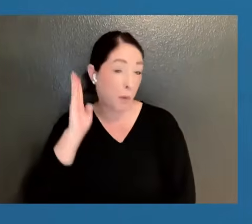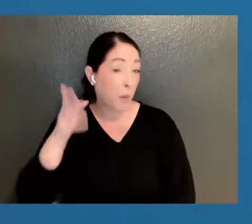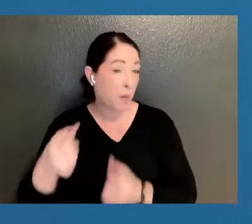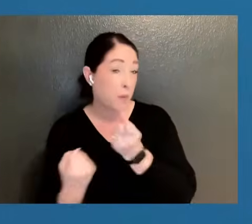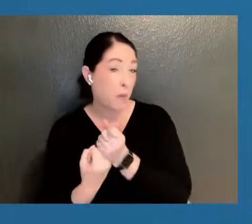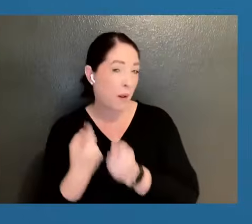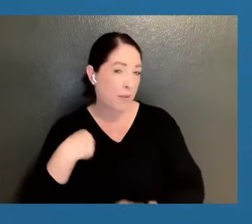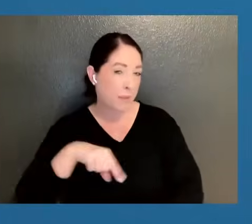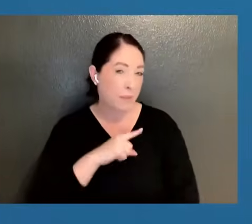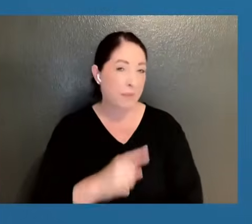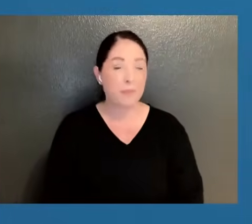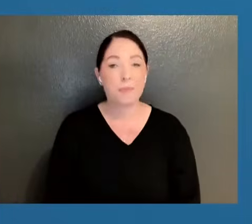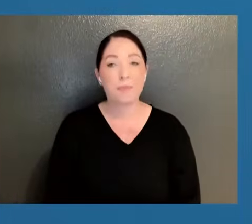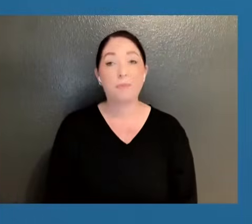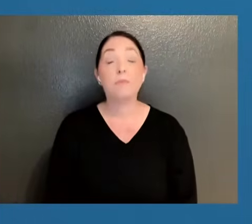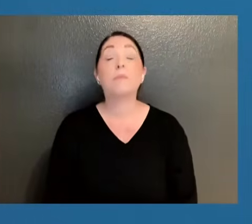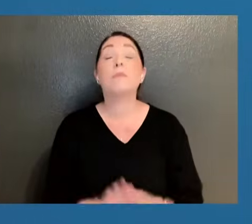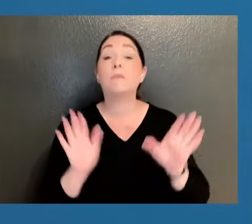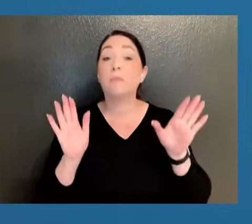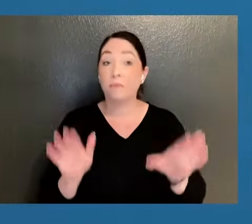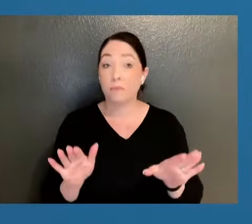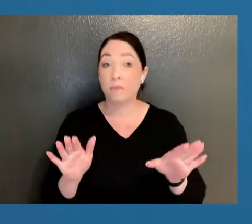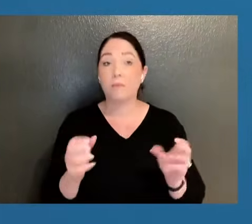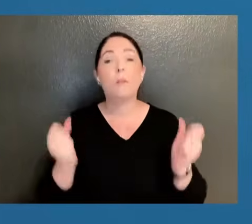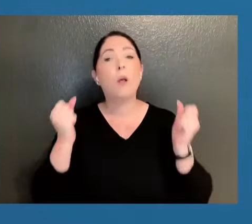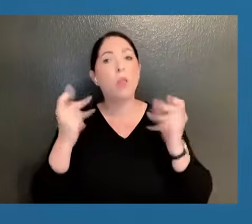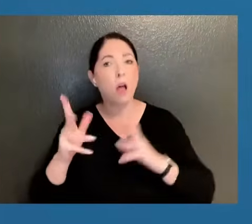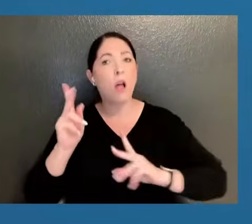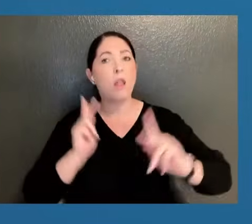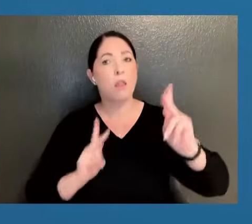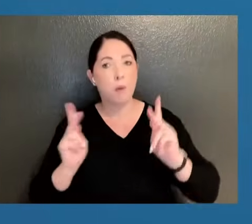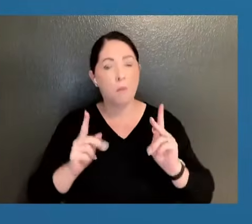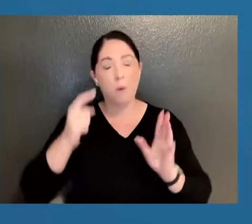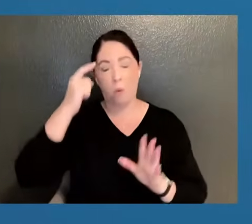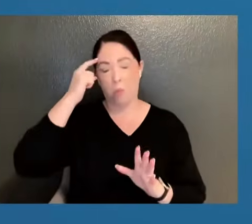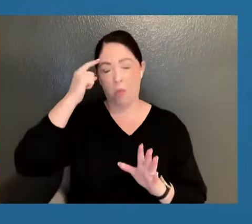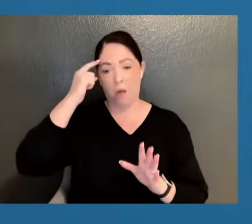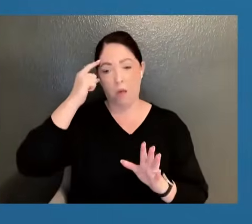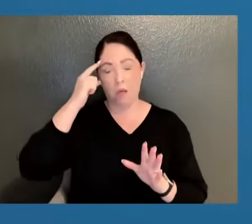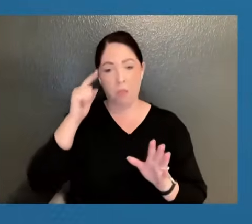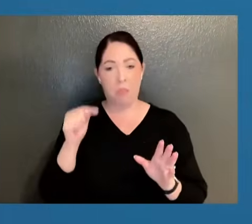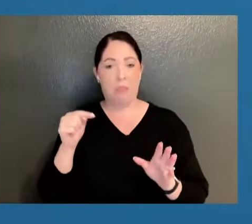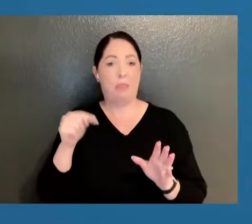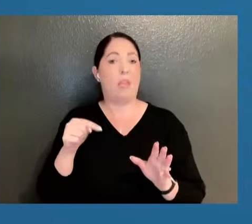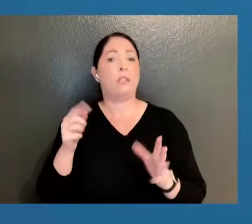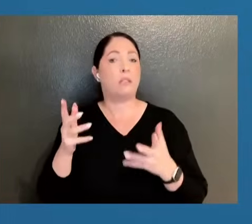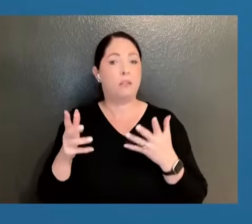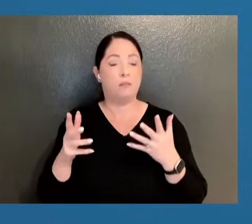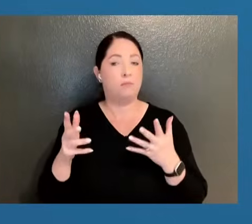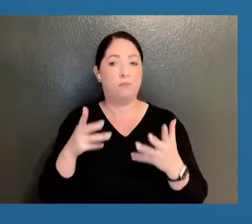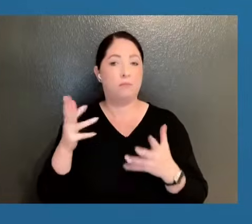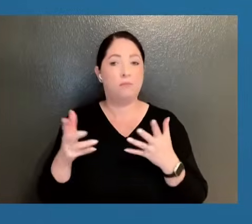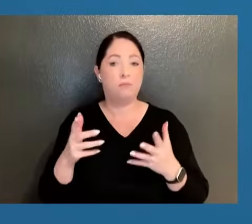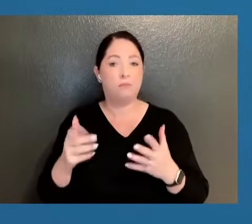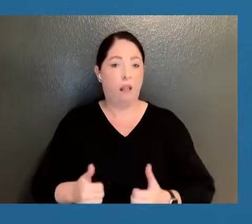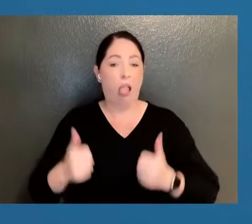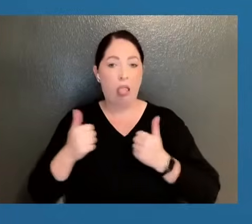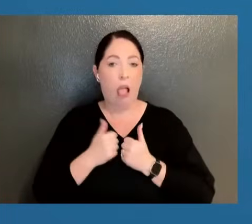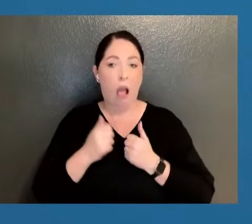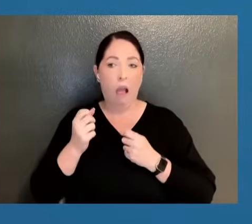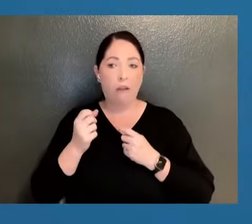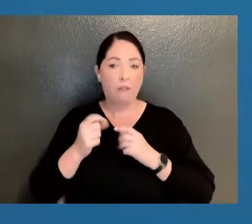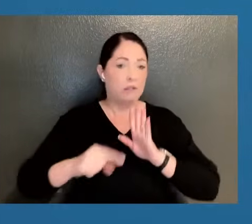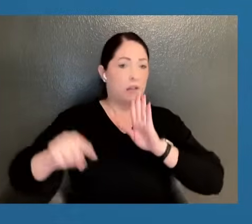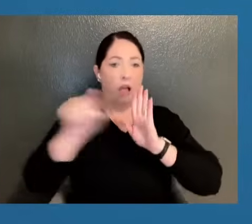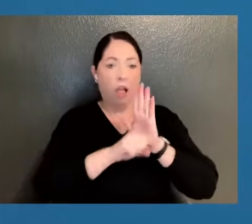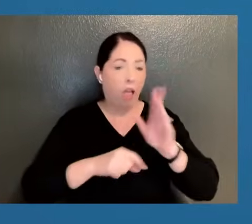there are a lot of people who really thought that this was going to result in their lives being affected negatively out on Long